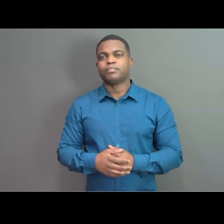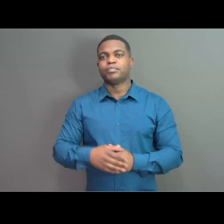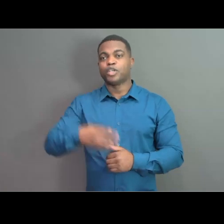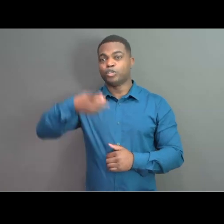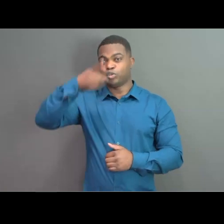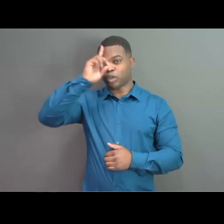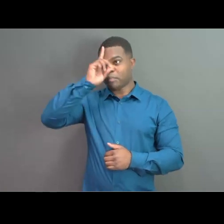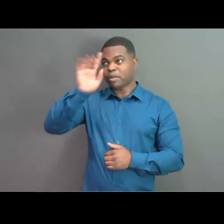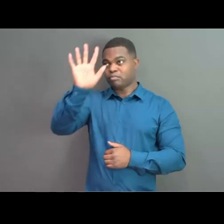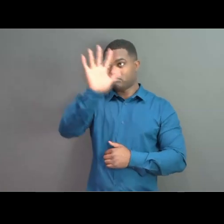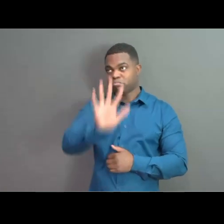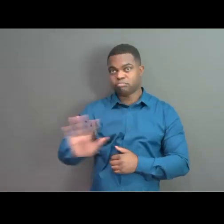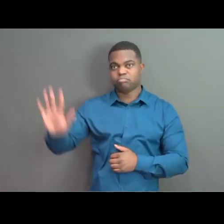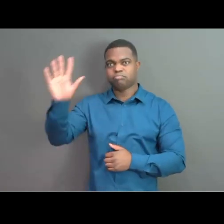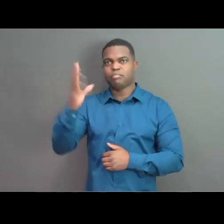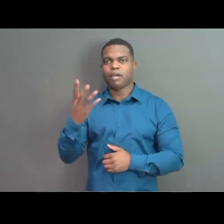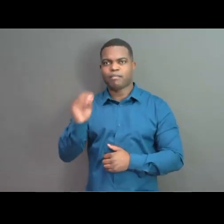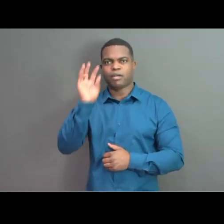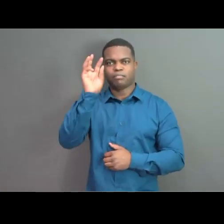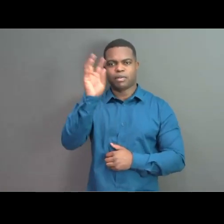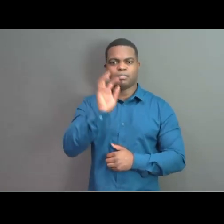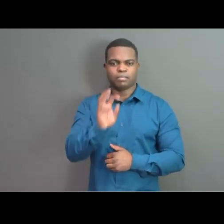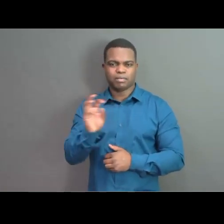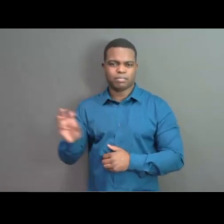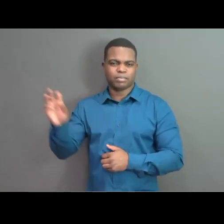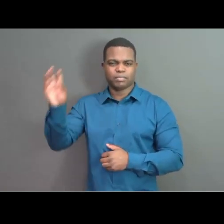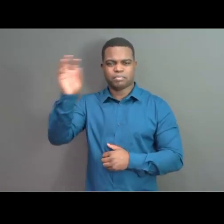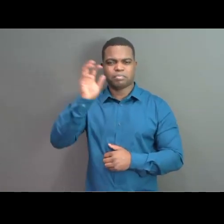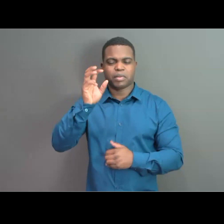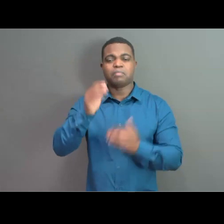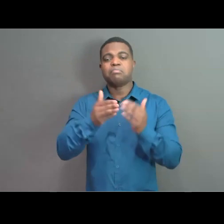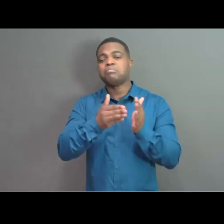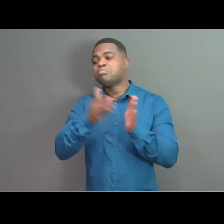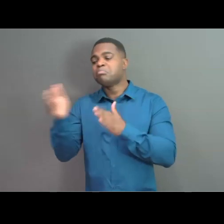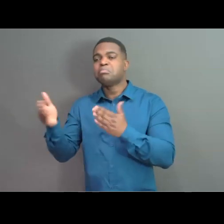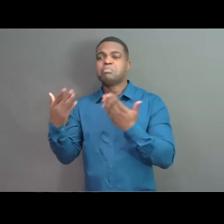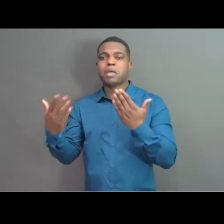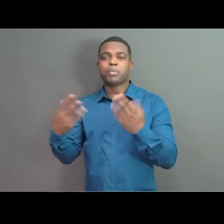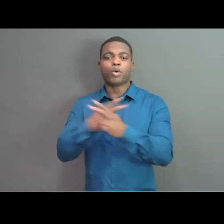we support people who'd like to set up or to found a